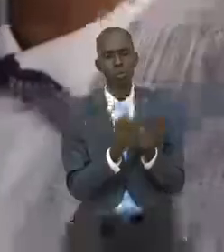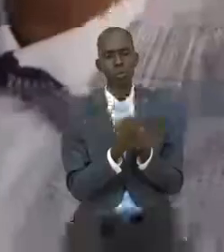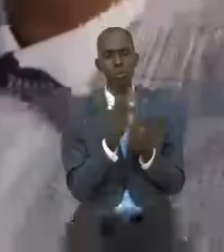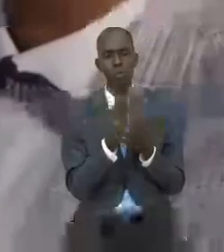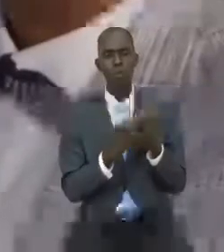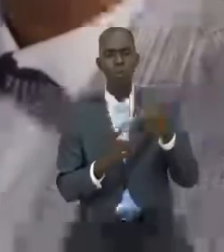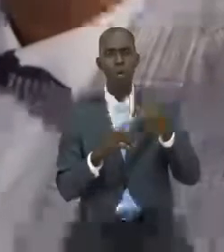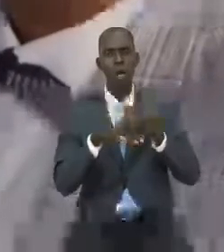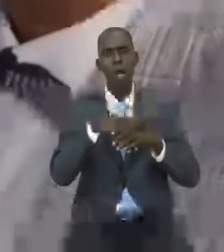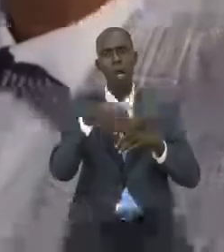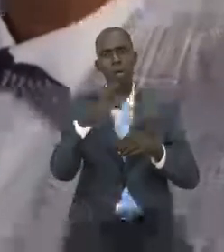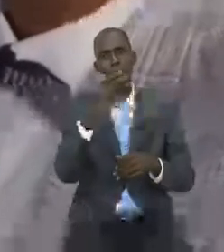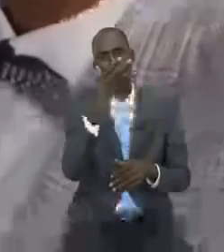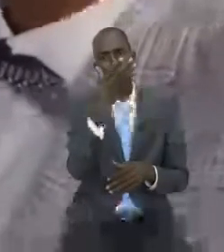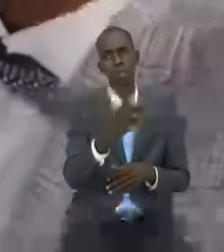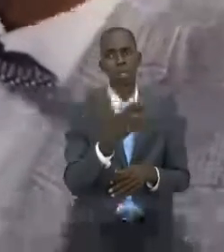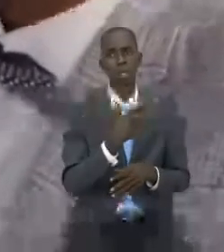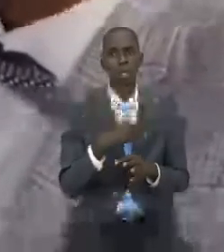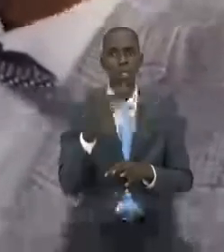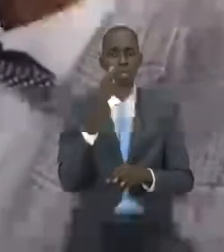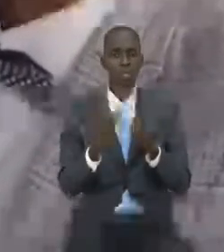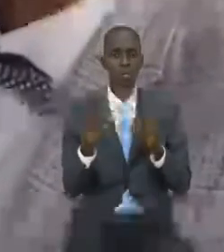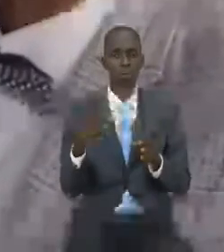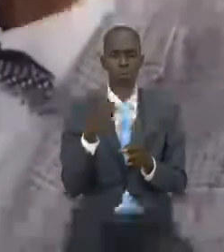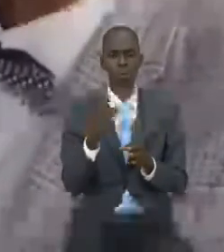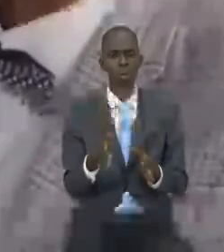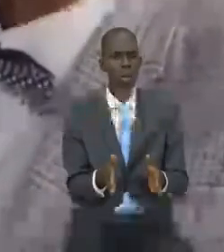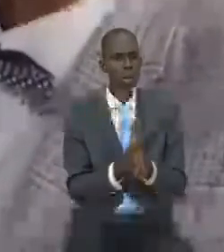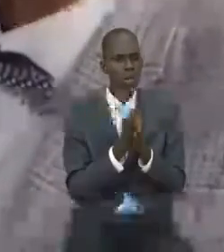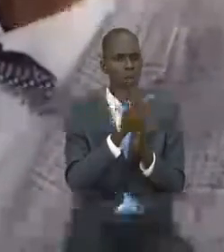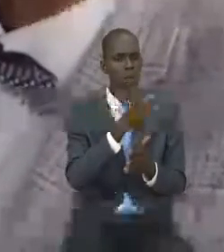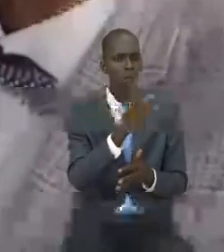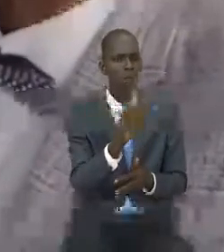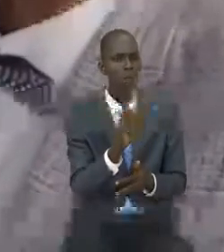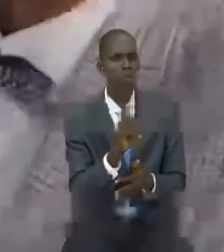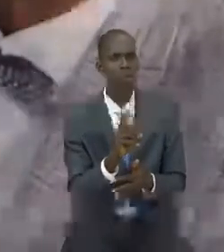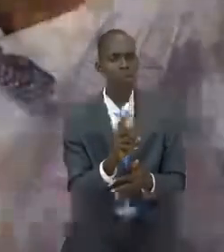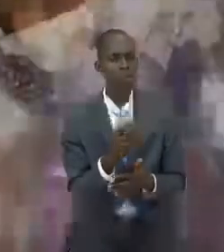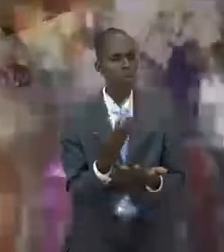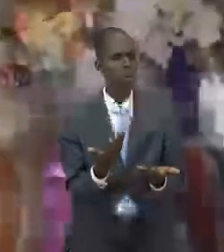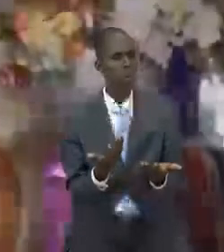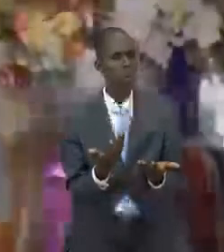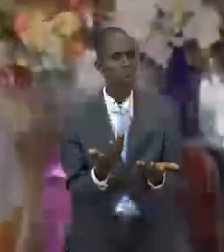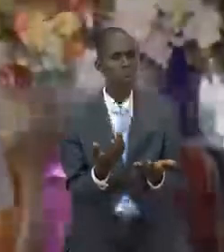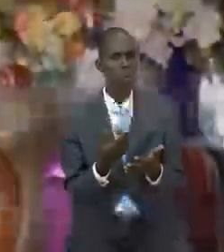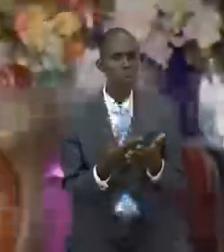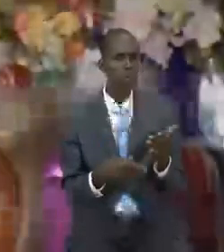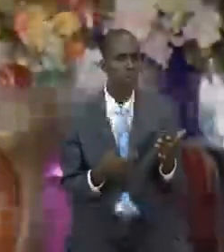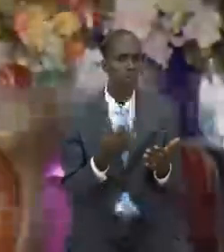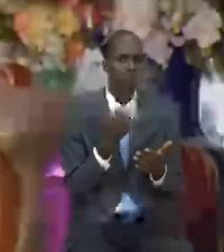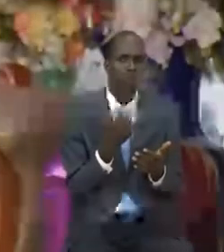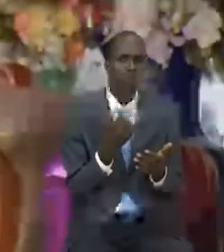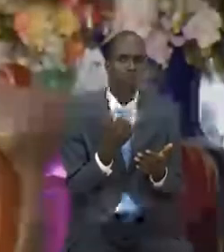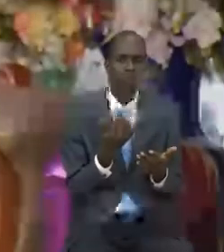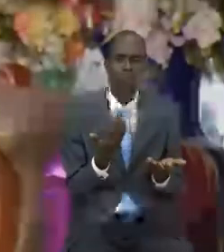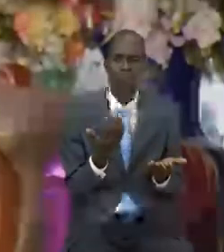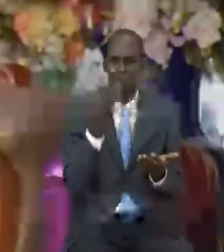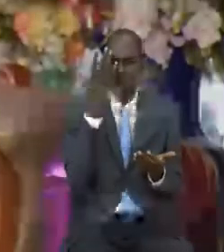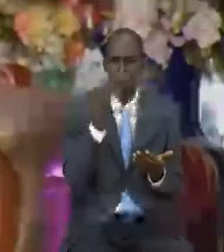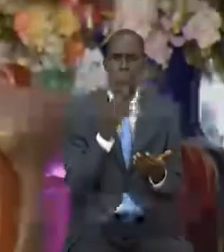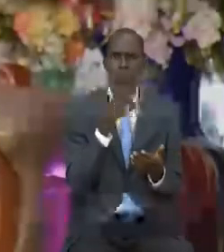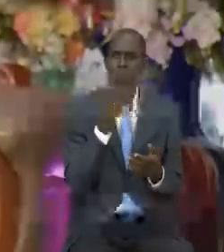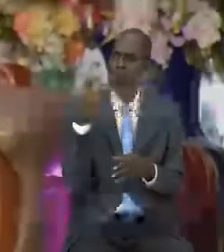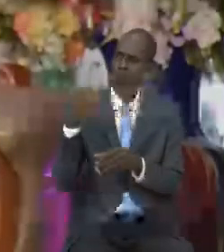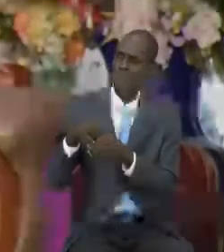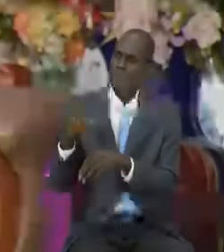there, and if anybody asks them and they say, Papa, why are you not there in